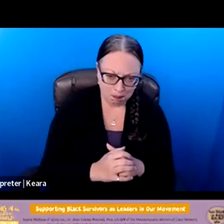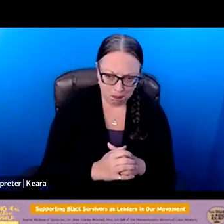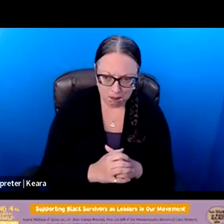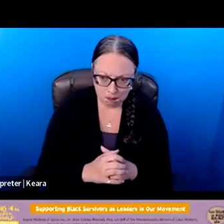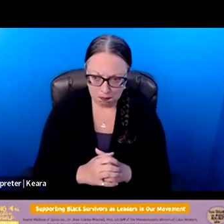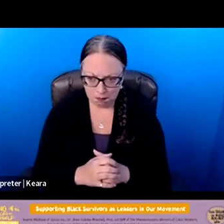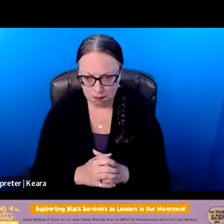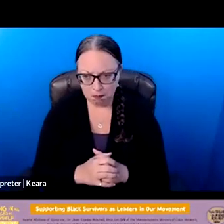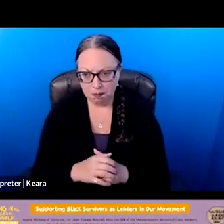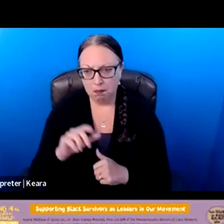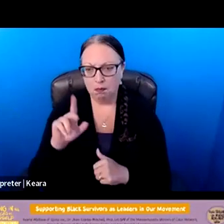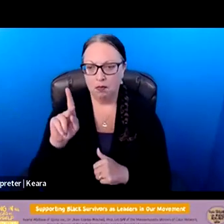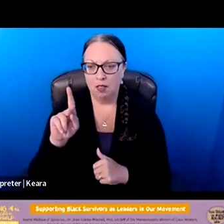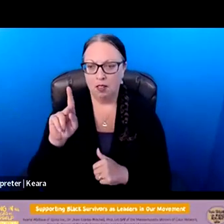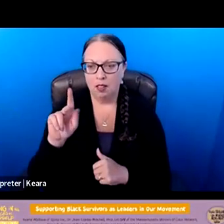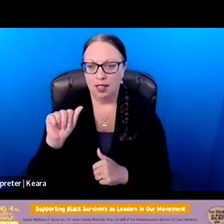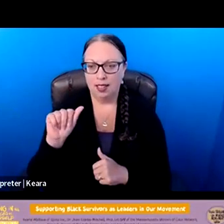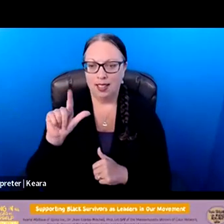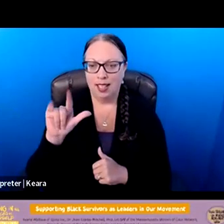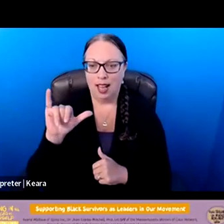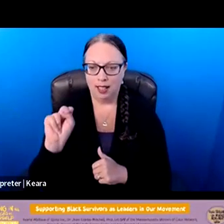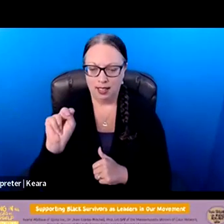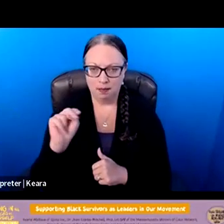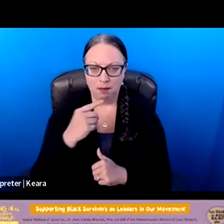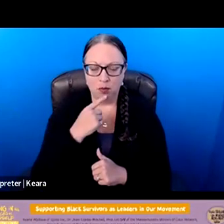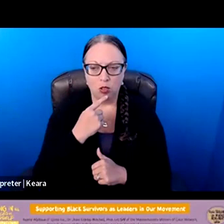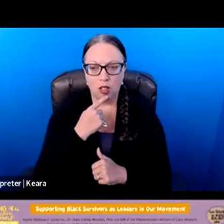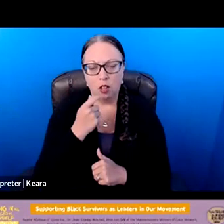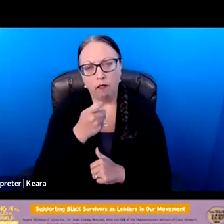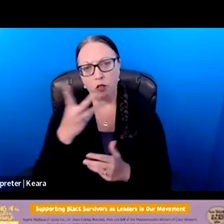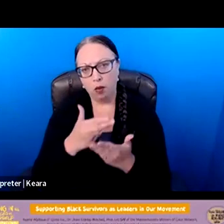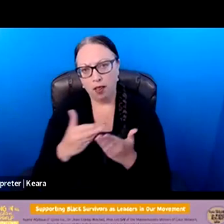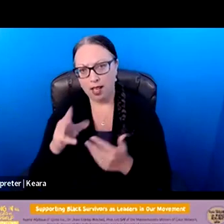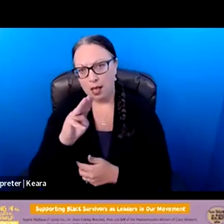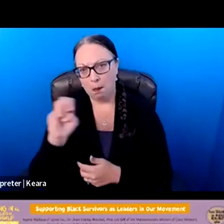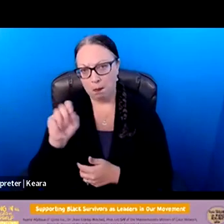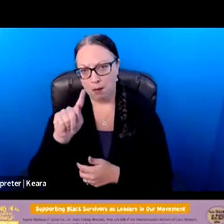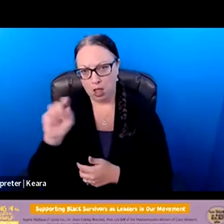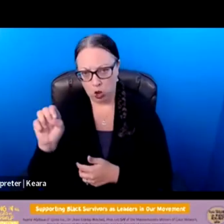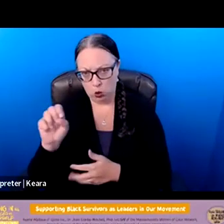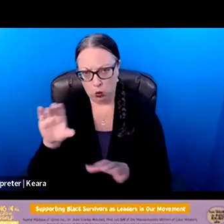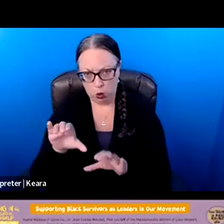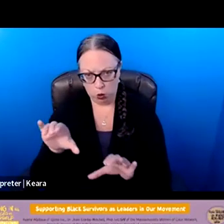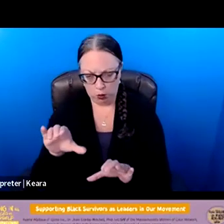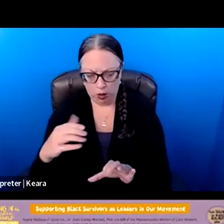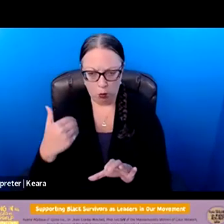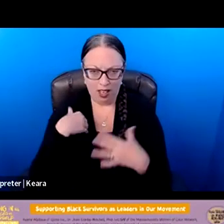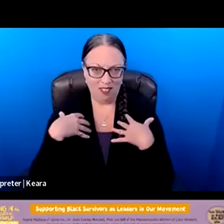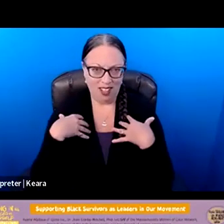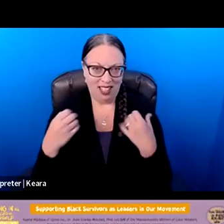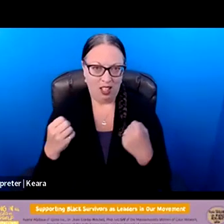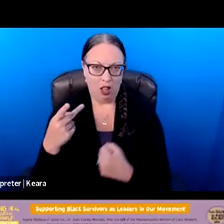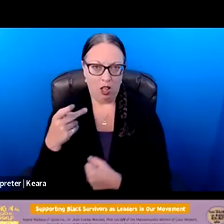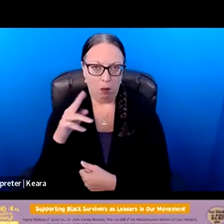I can go. So a couple of things in particular that Me Too is doing. We have a healing portal called